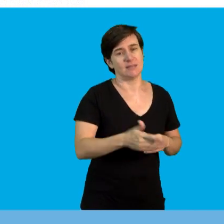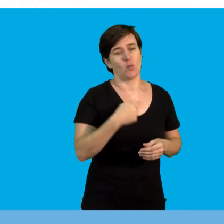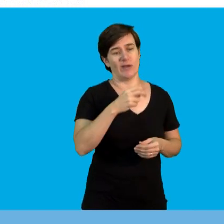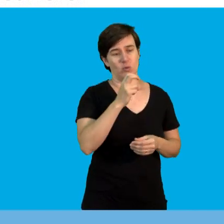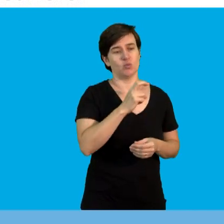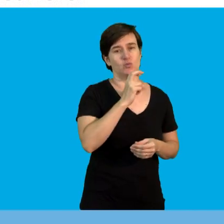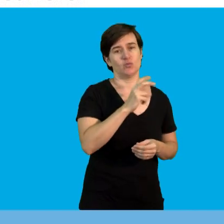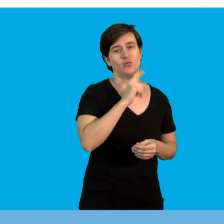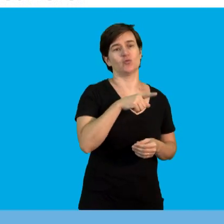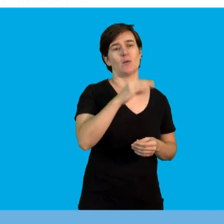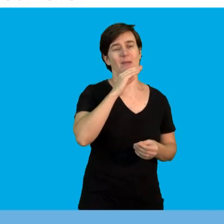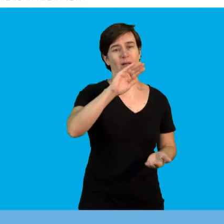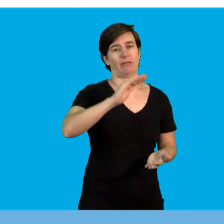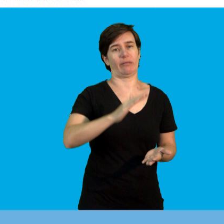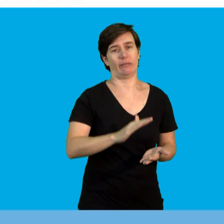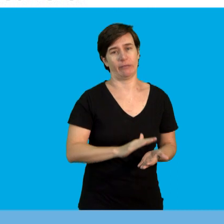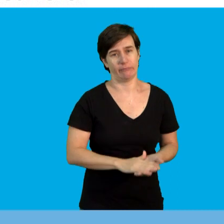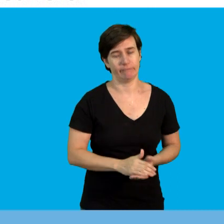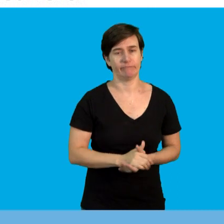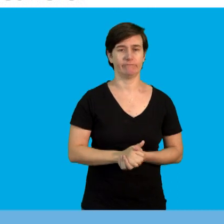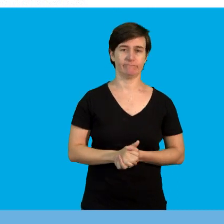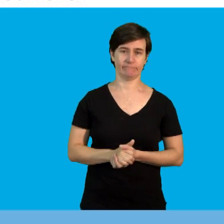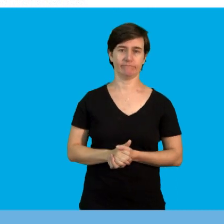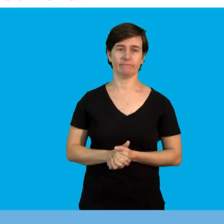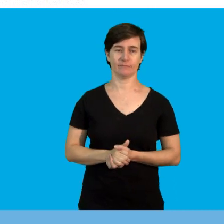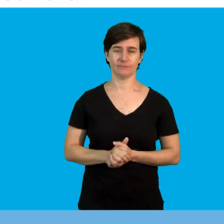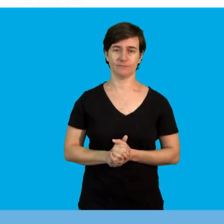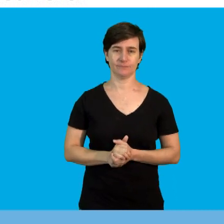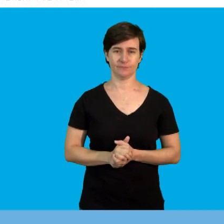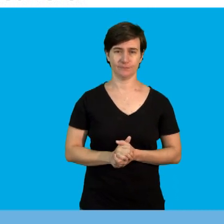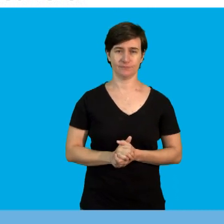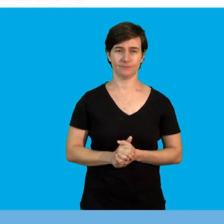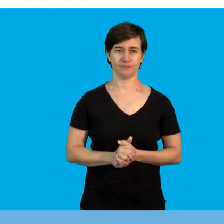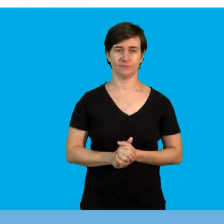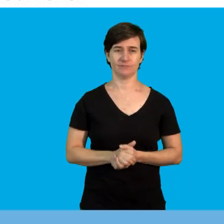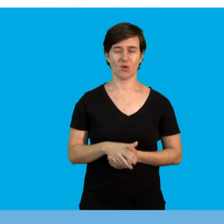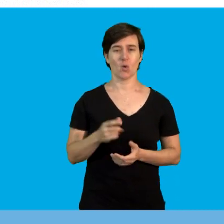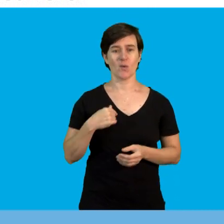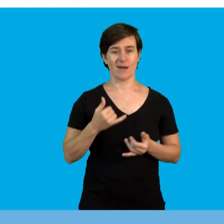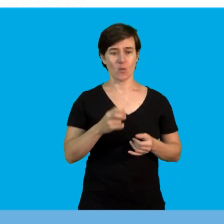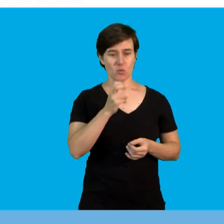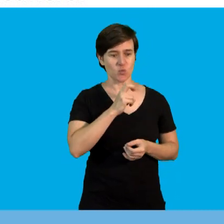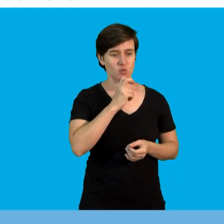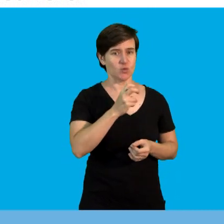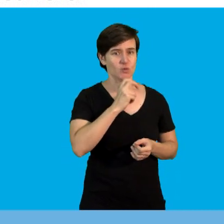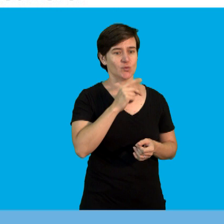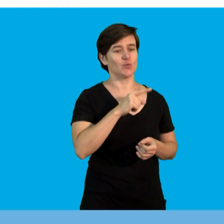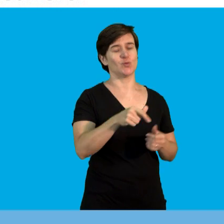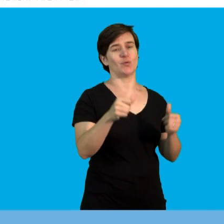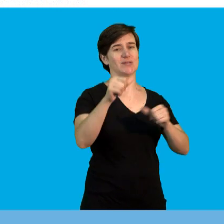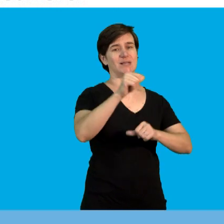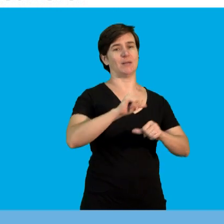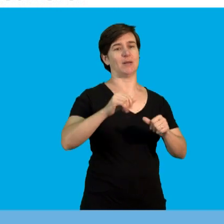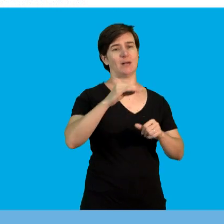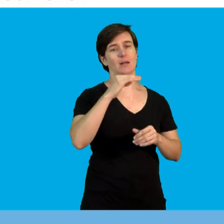They are getting used up. As it decreases, they are getting used up